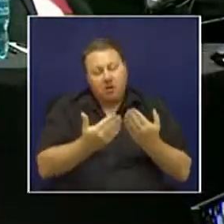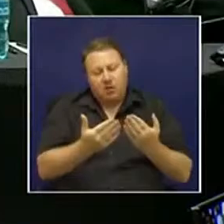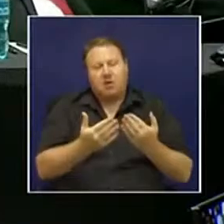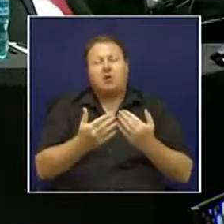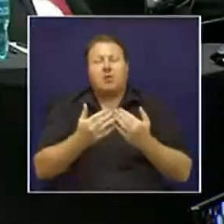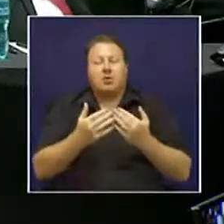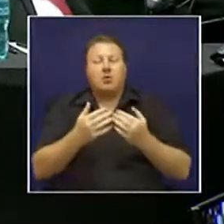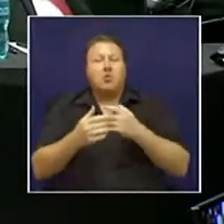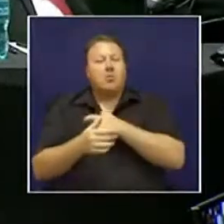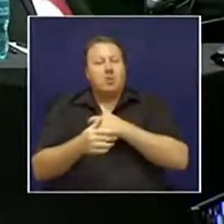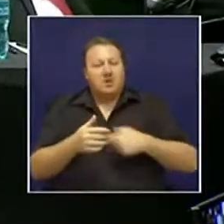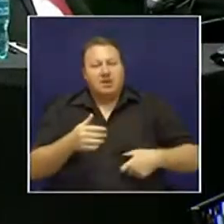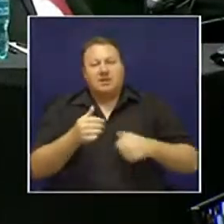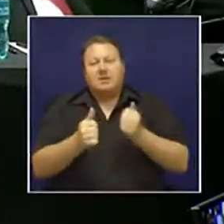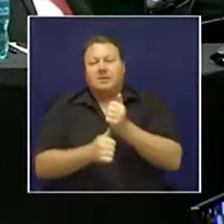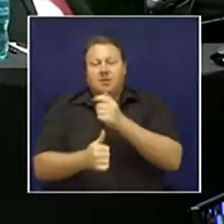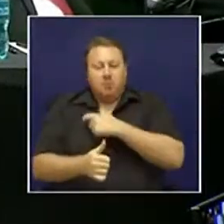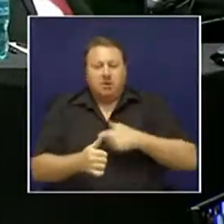and leadership.